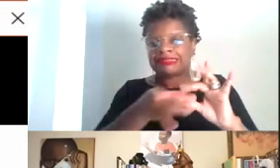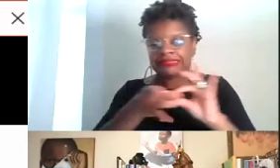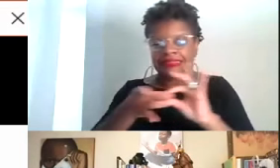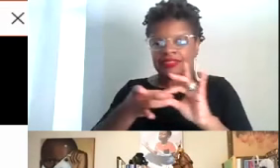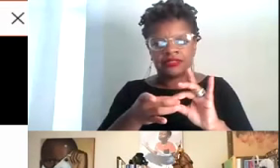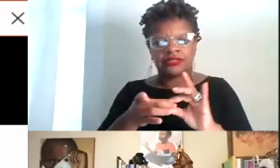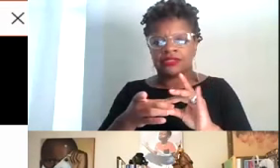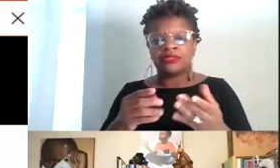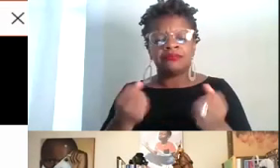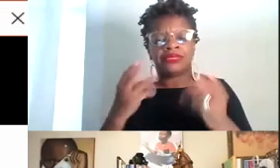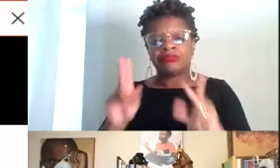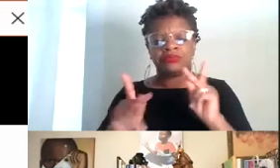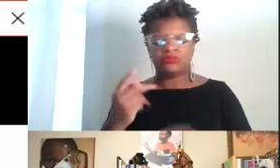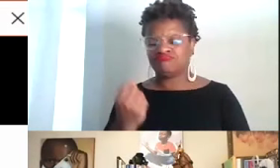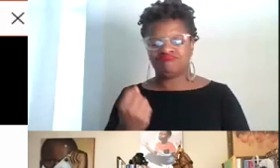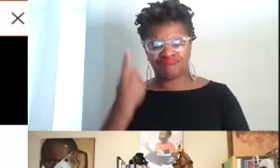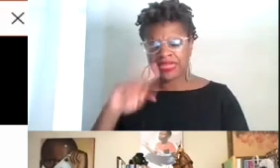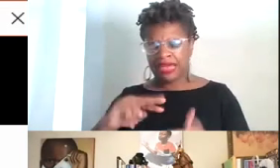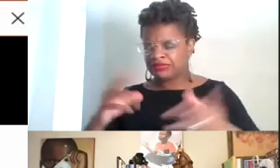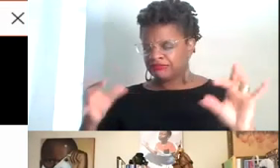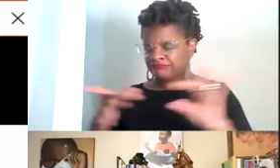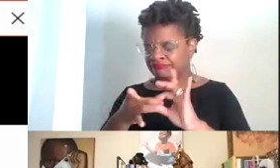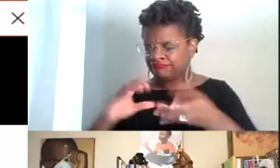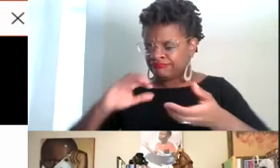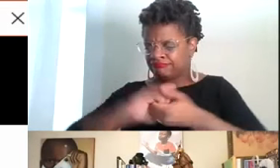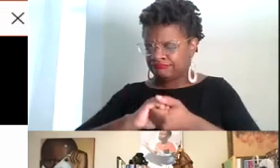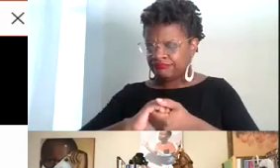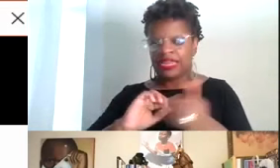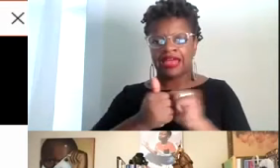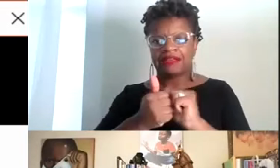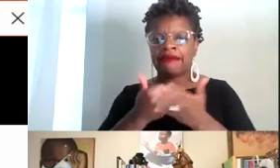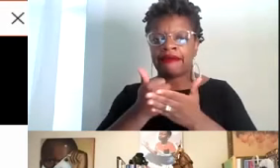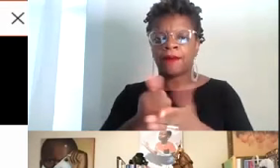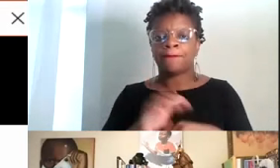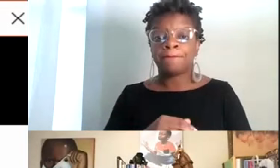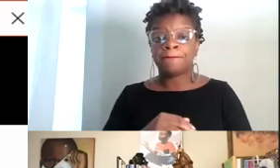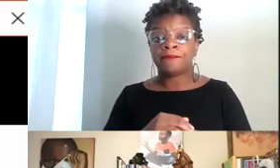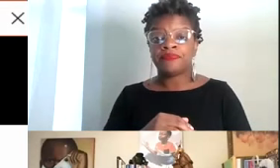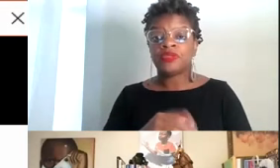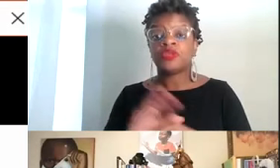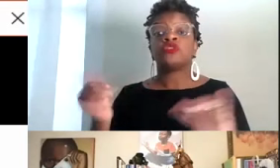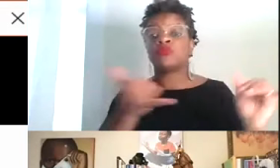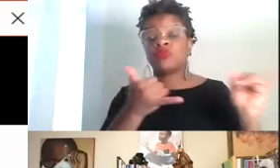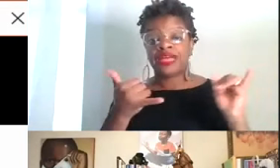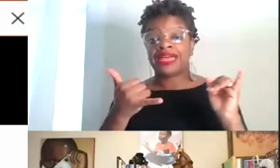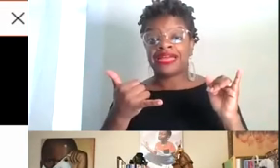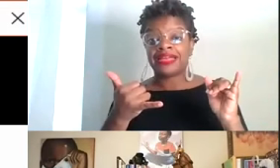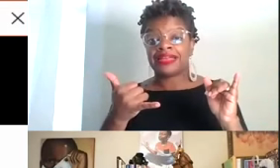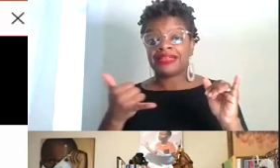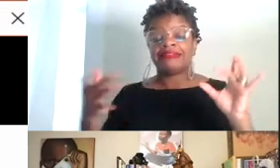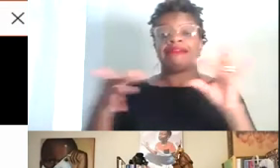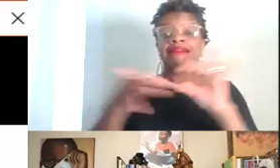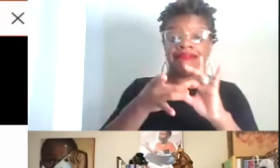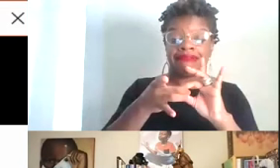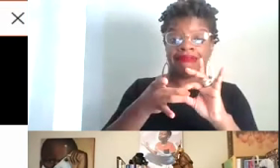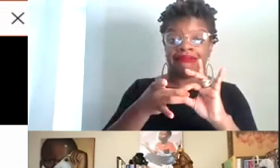to, or metrics we are looking to achieve as a district, play is actually supportive of them. And so